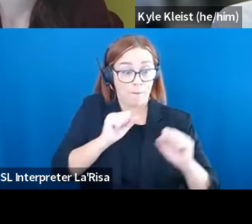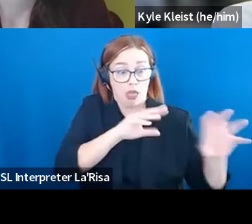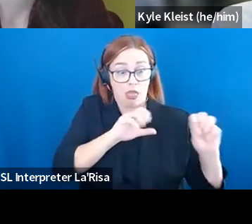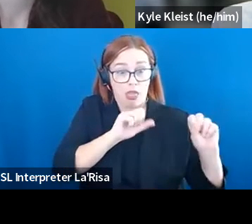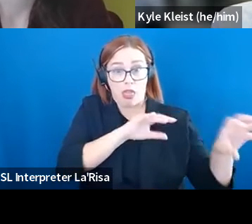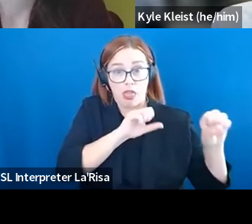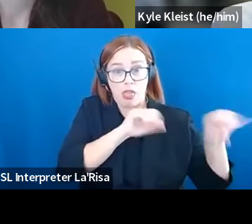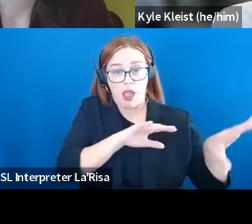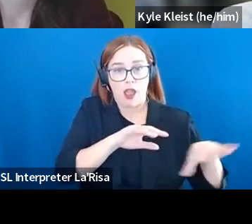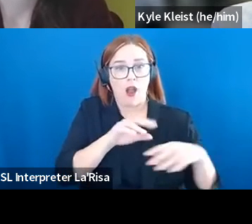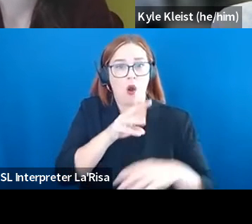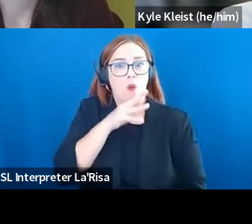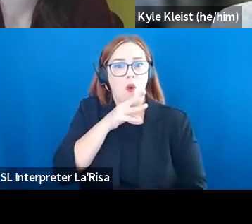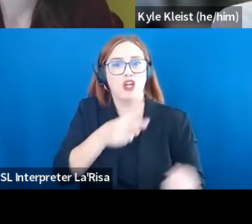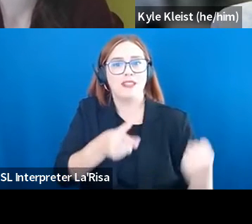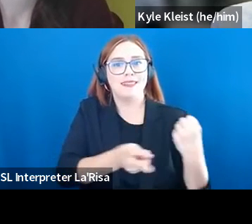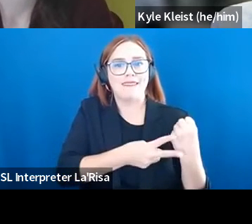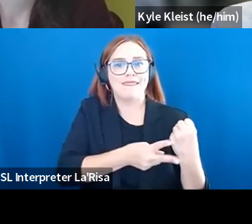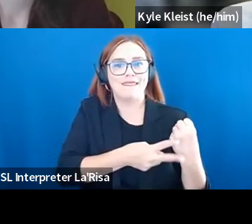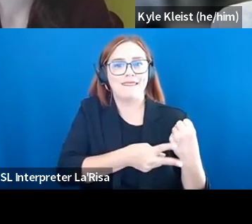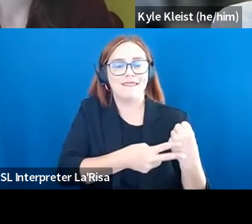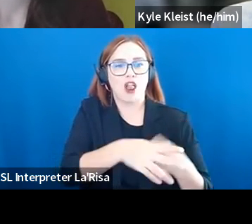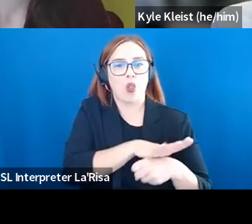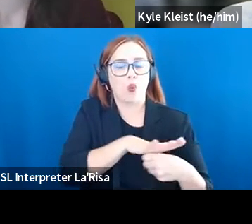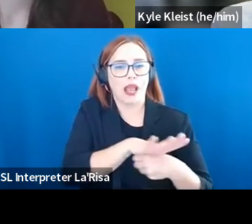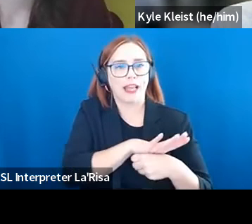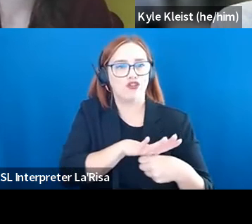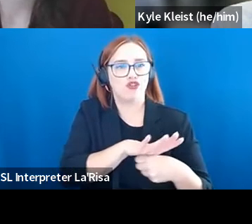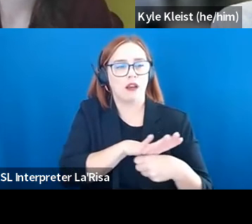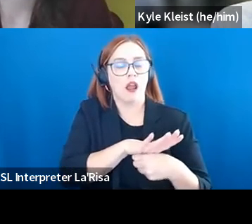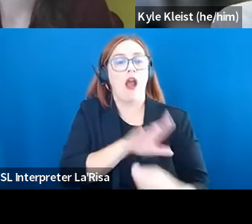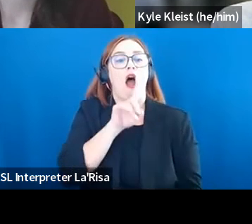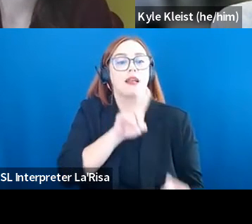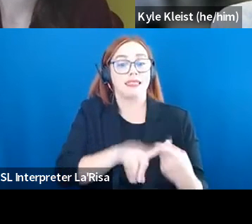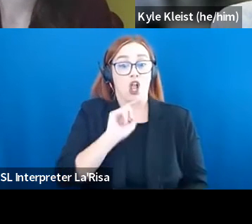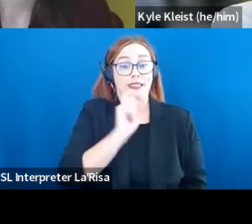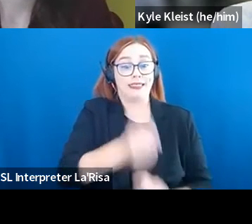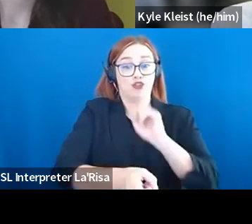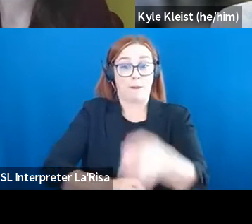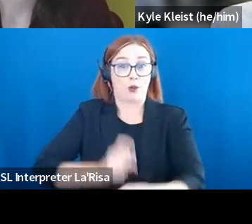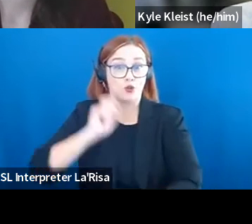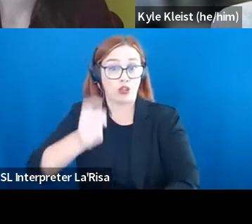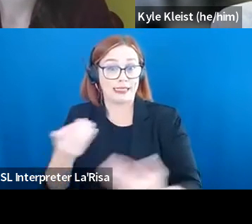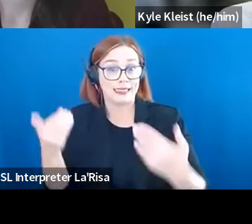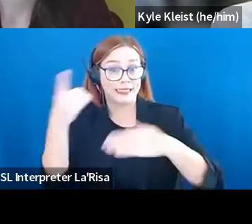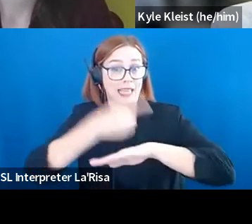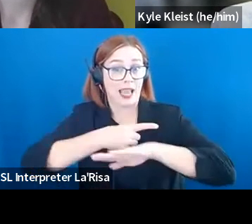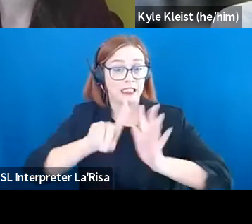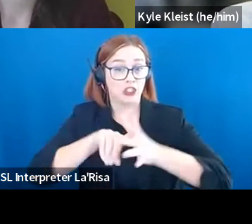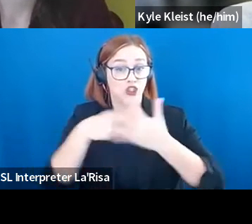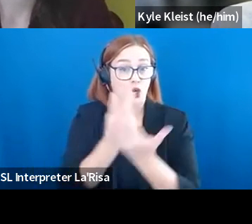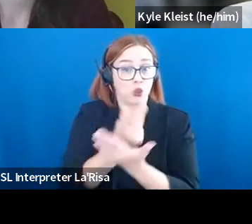distribution day, which was 2 weeks ago. And we advertised it. So we had